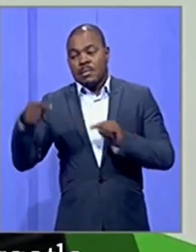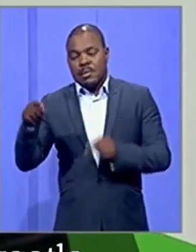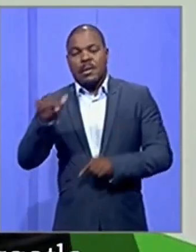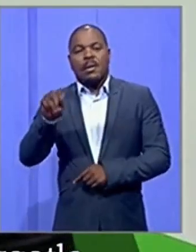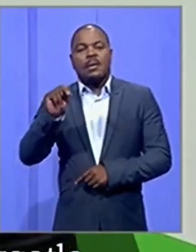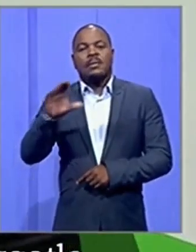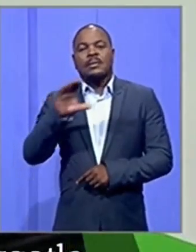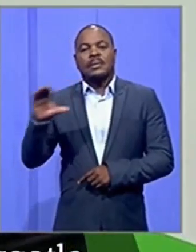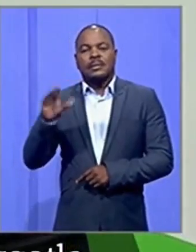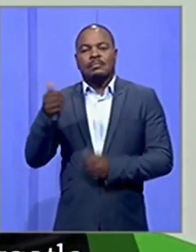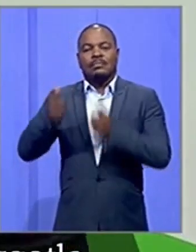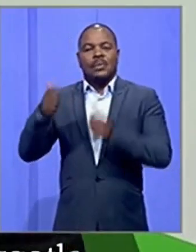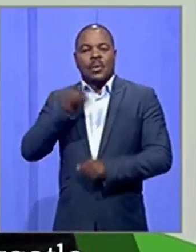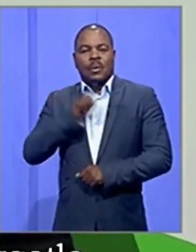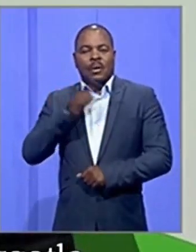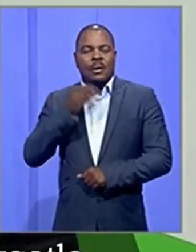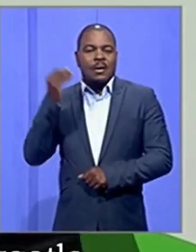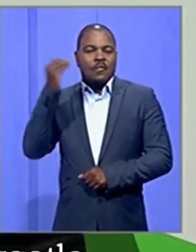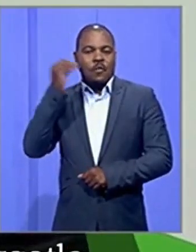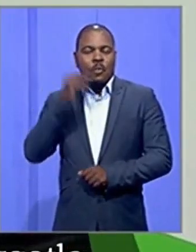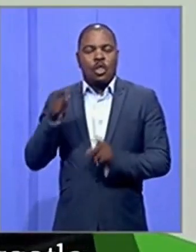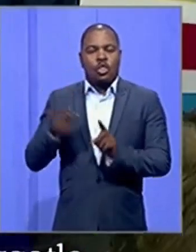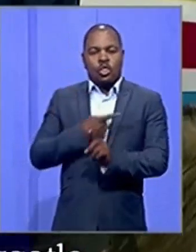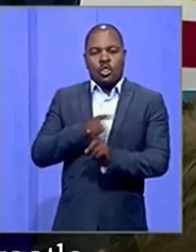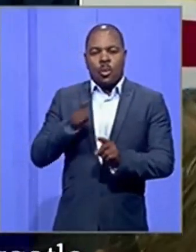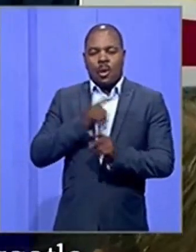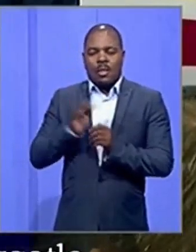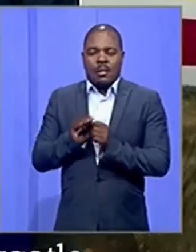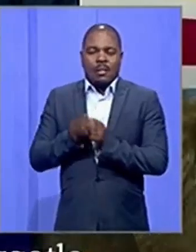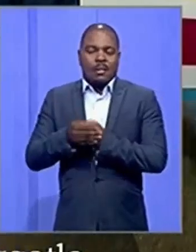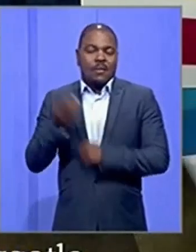of information as part of the blatant cover-up campaign.